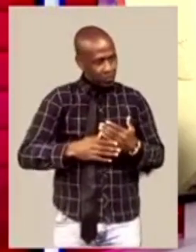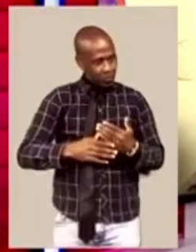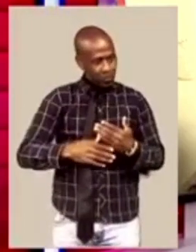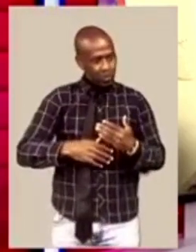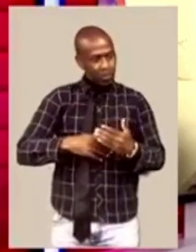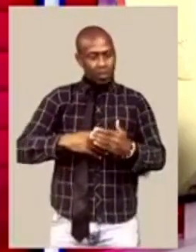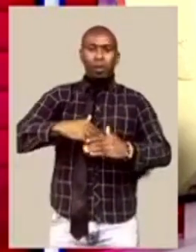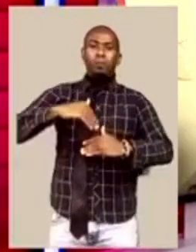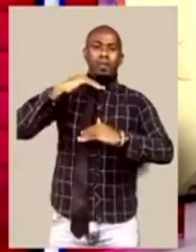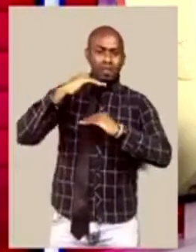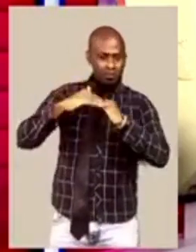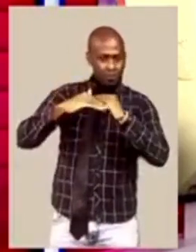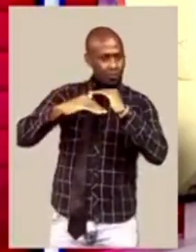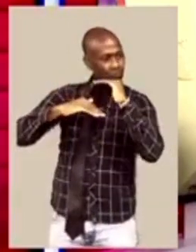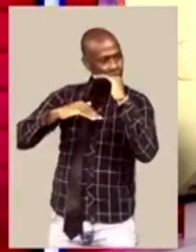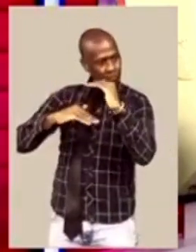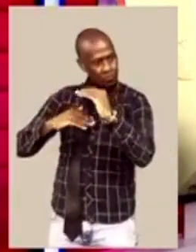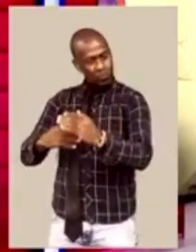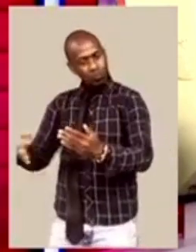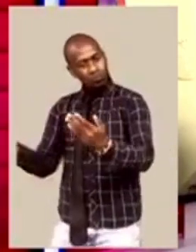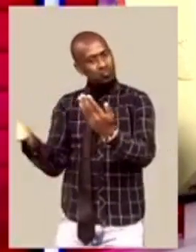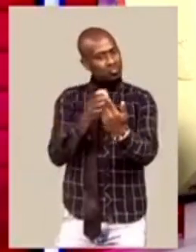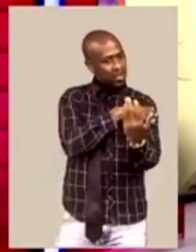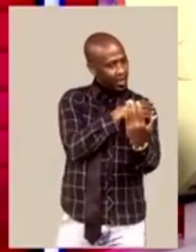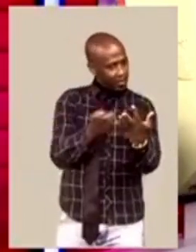Ushak you not No i'm not No i'm